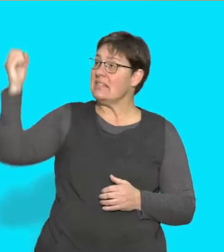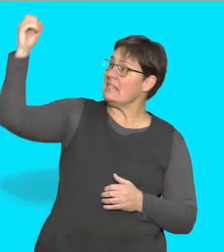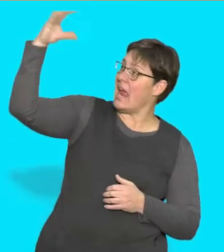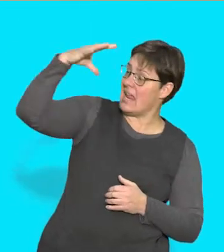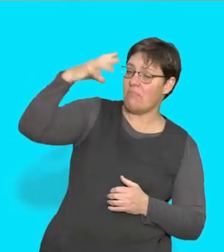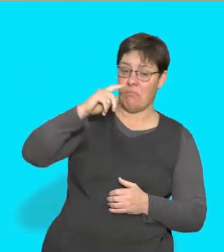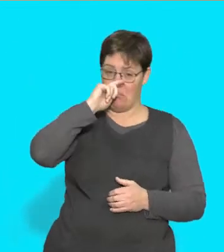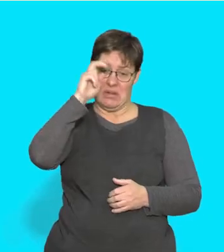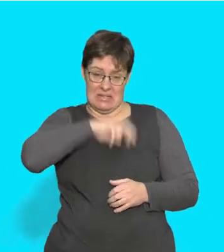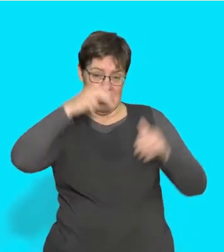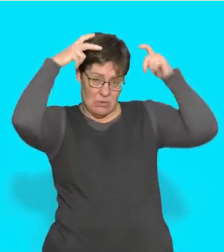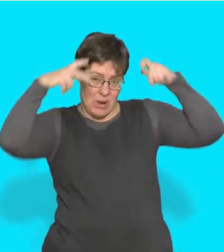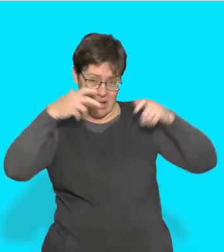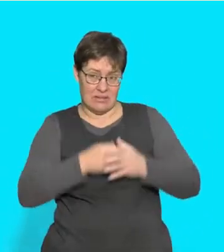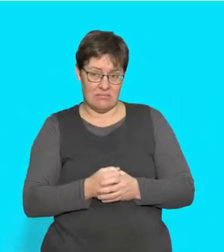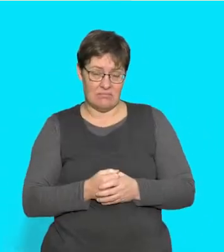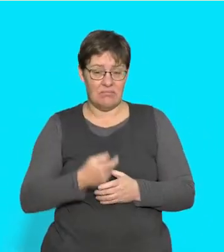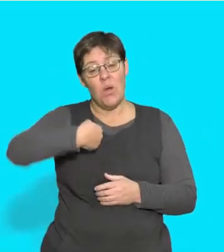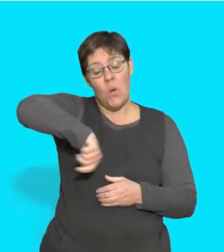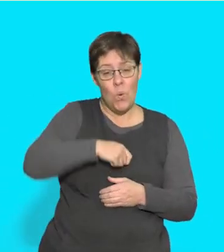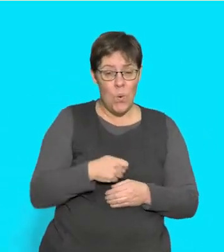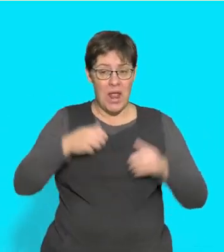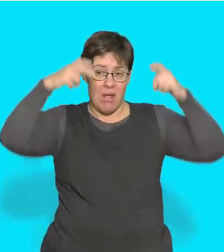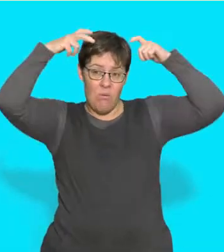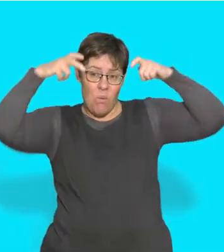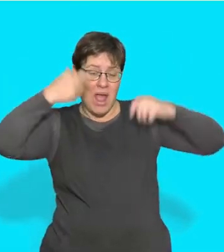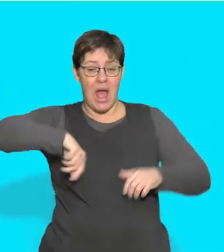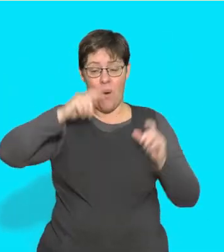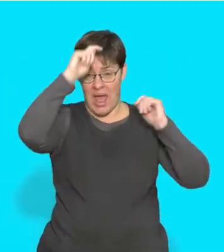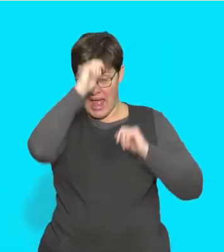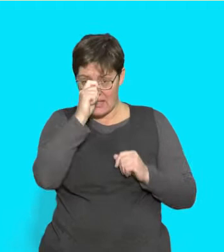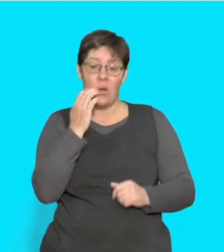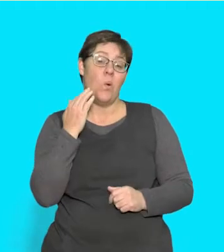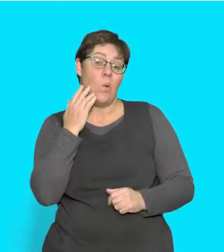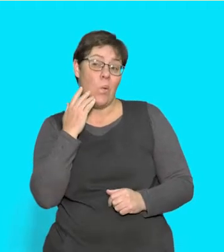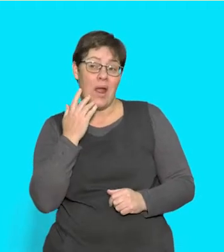hats. Say, we wear our hats when it's sunny.